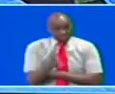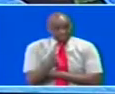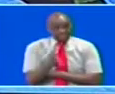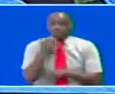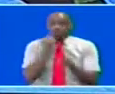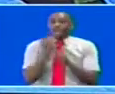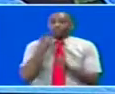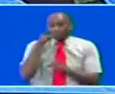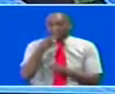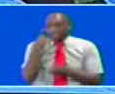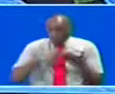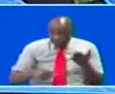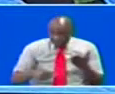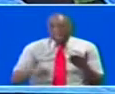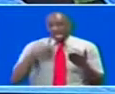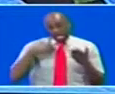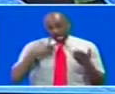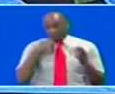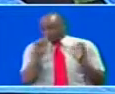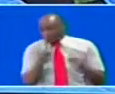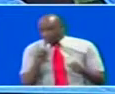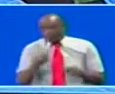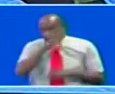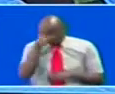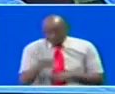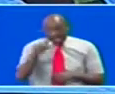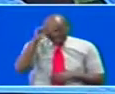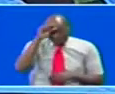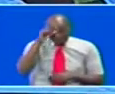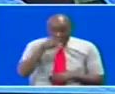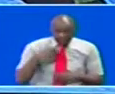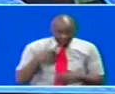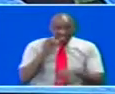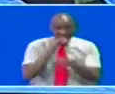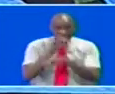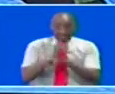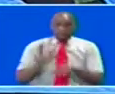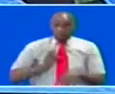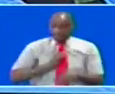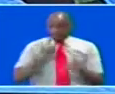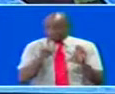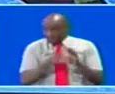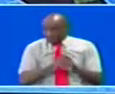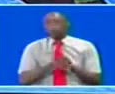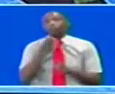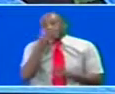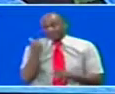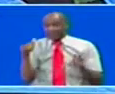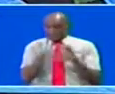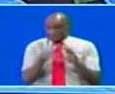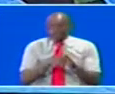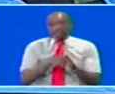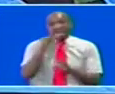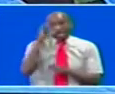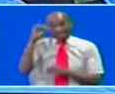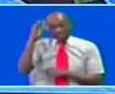workshop themed harnessing the potential of the Africa Governmental Advisory Committee members for better participation in ICANN